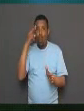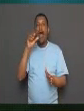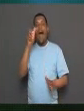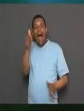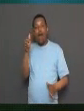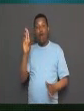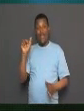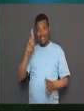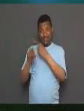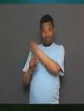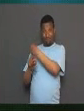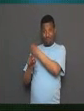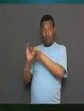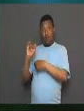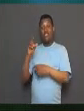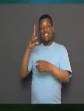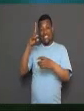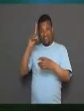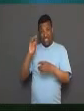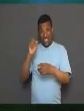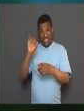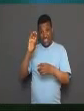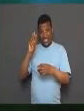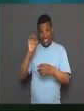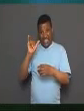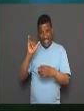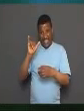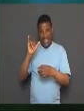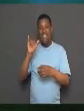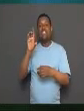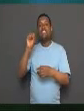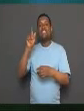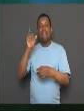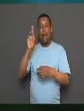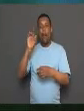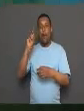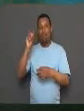acquired immune deficiency syndrome, or AIDS.